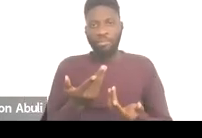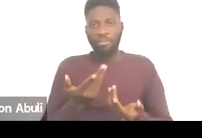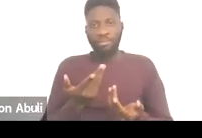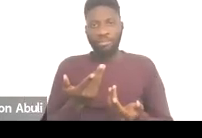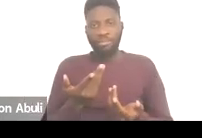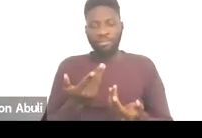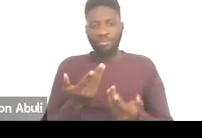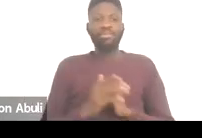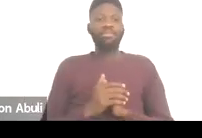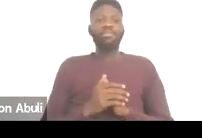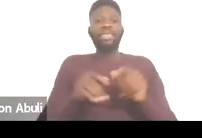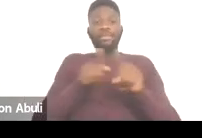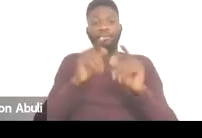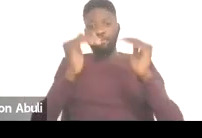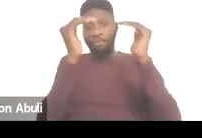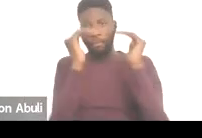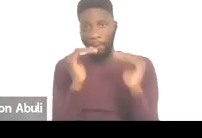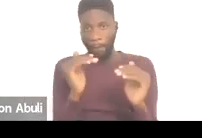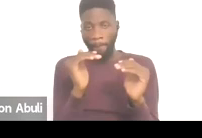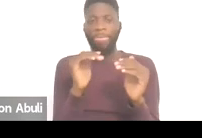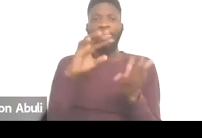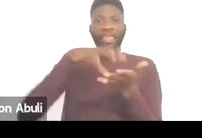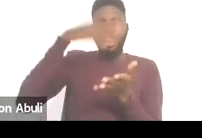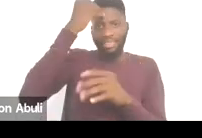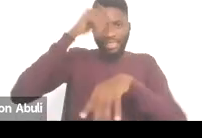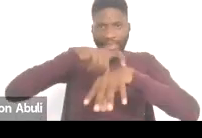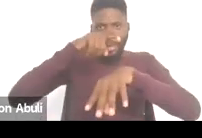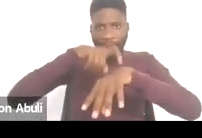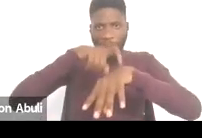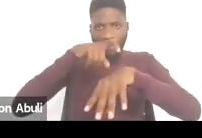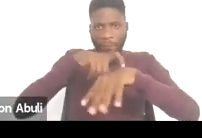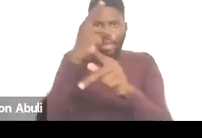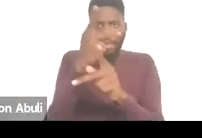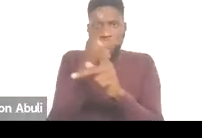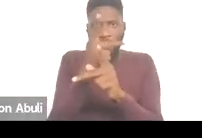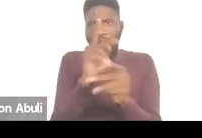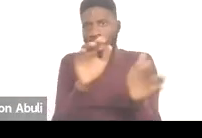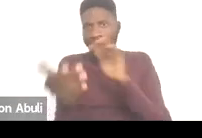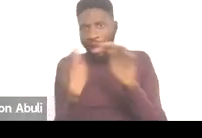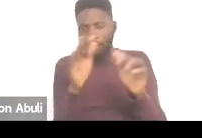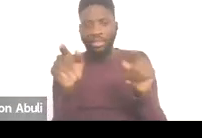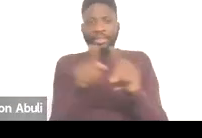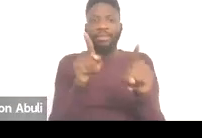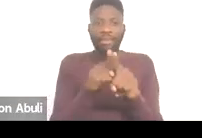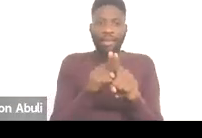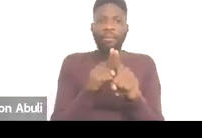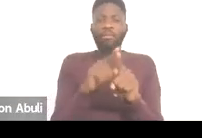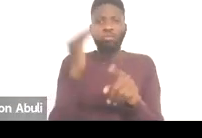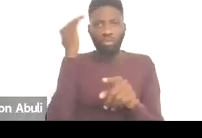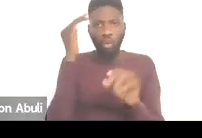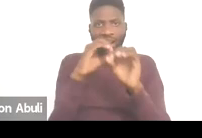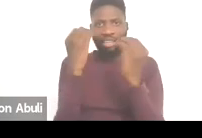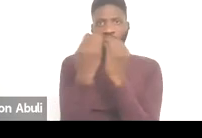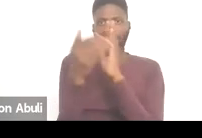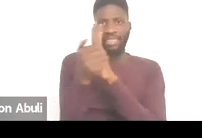We'll also learn about time management and identify organization skills that may be applied to work